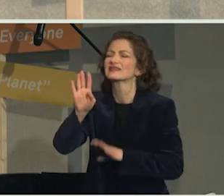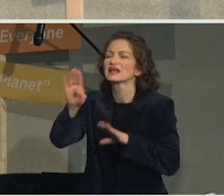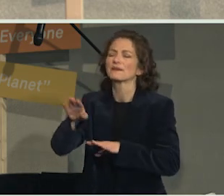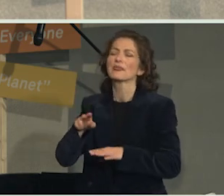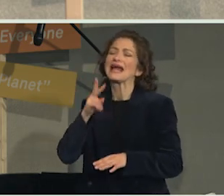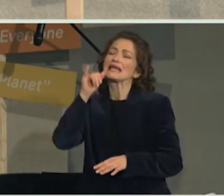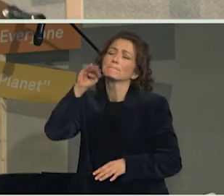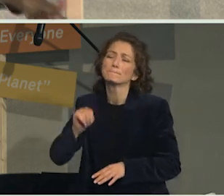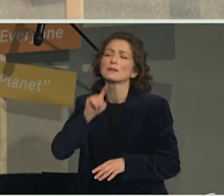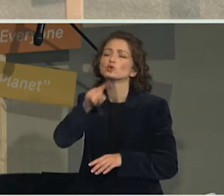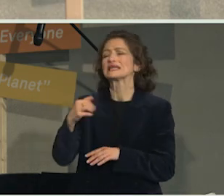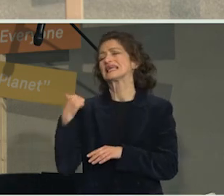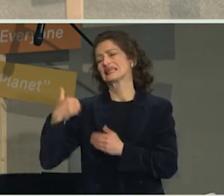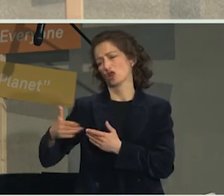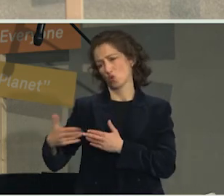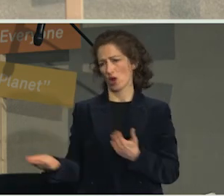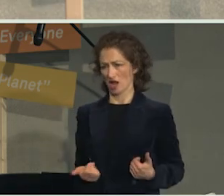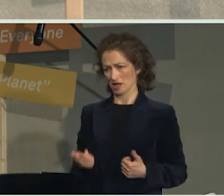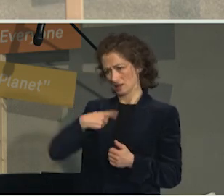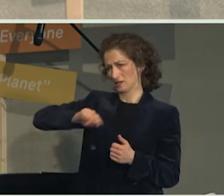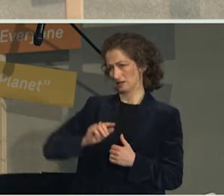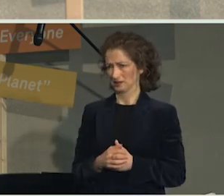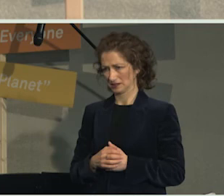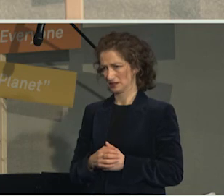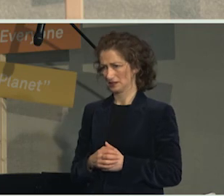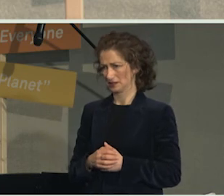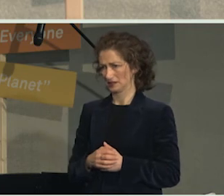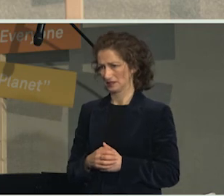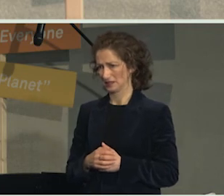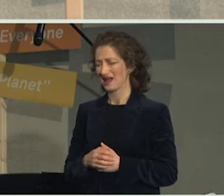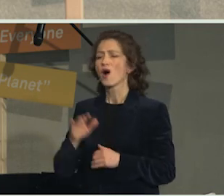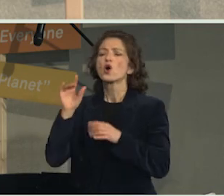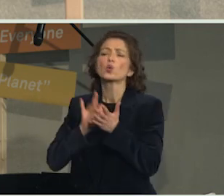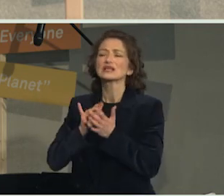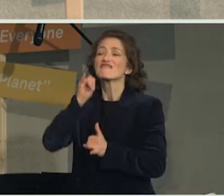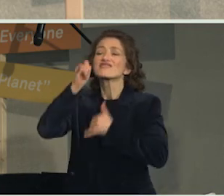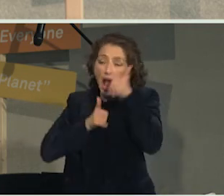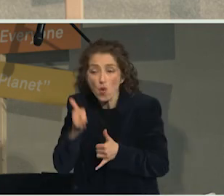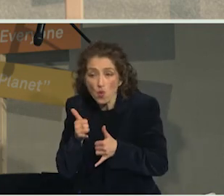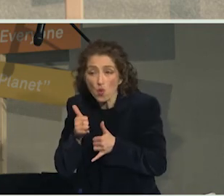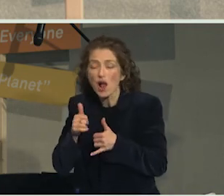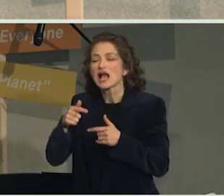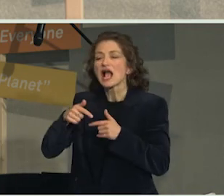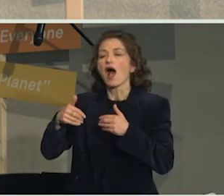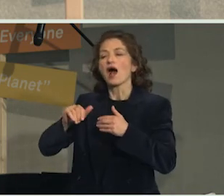Kim is gonna have to come around to the back door," he explained. "Women can't enter through the front